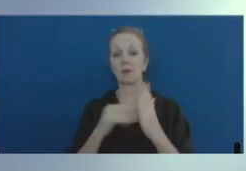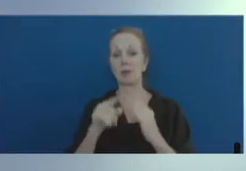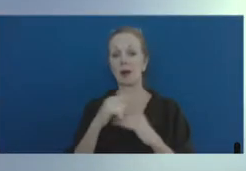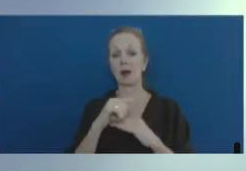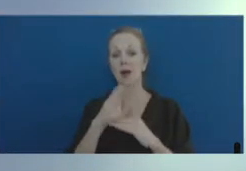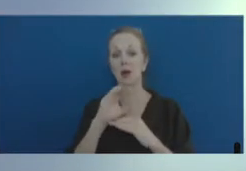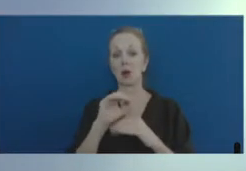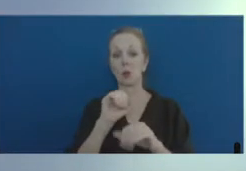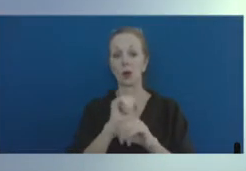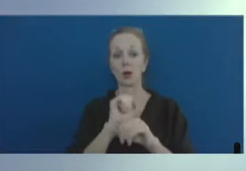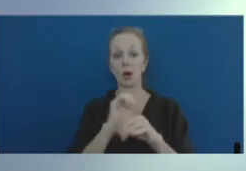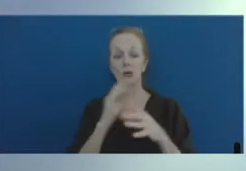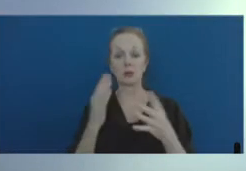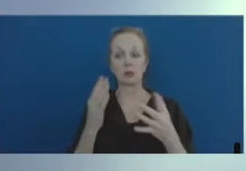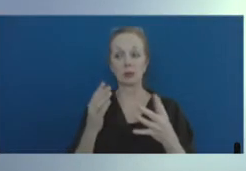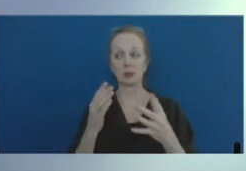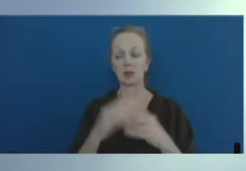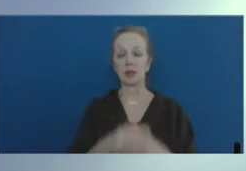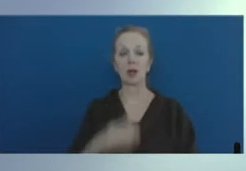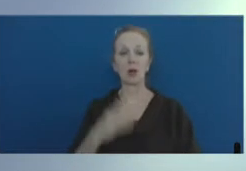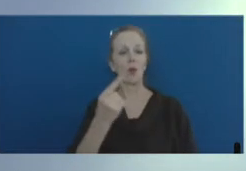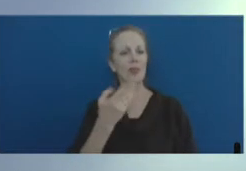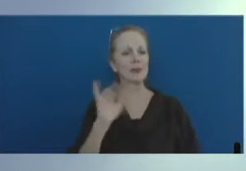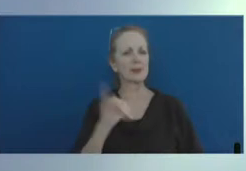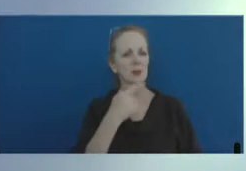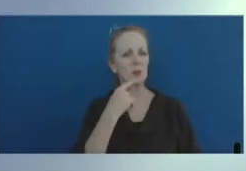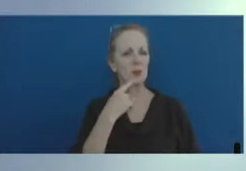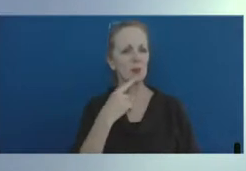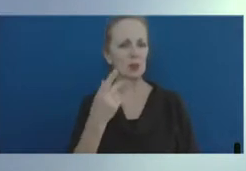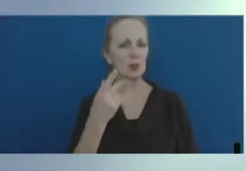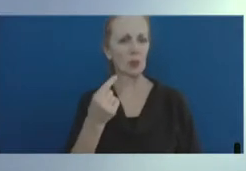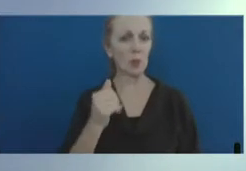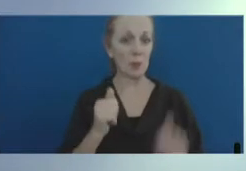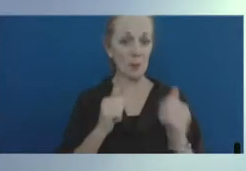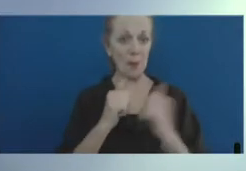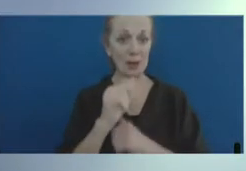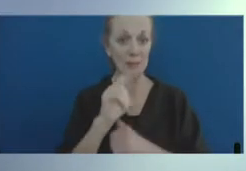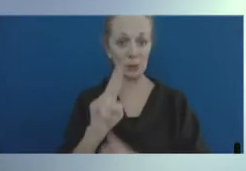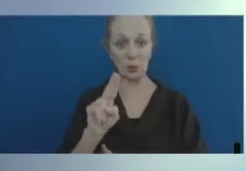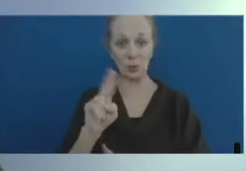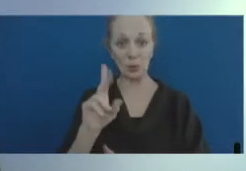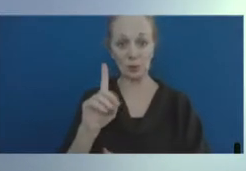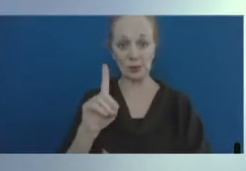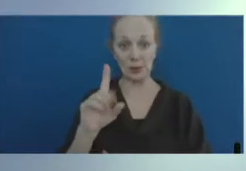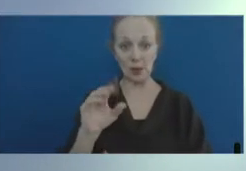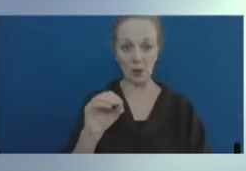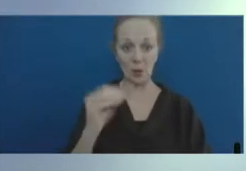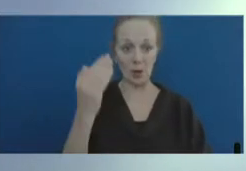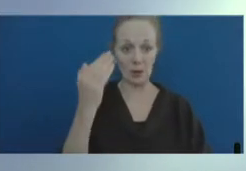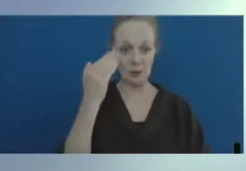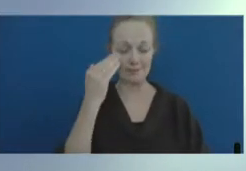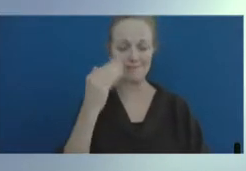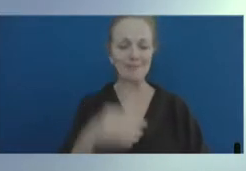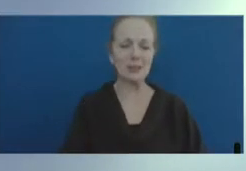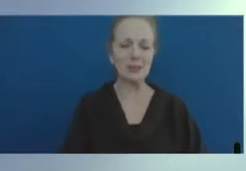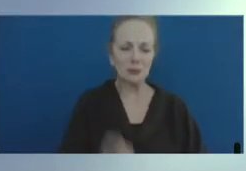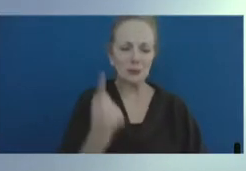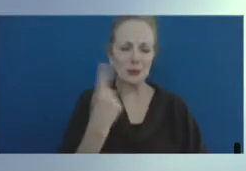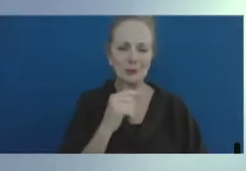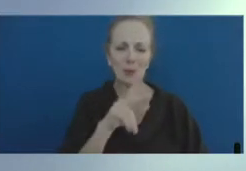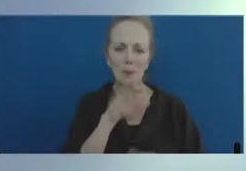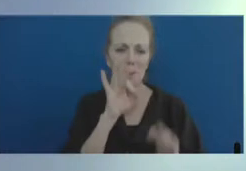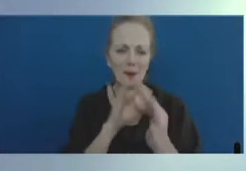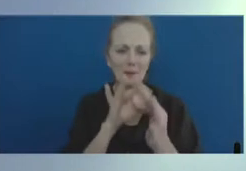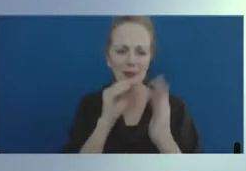know, one of the things that we said we would do when we passed the UDO, and we acknowledge, is that it was not a perfect document, and that there